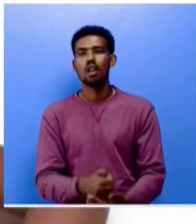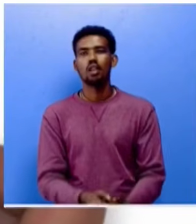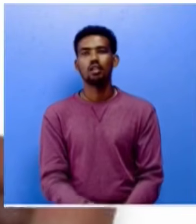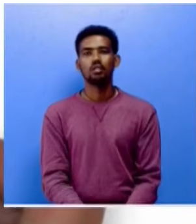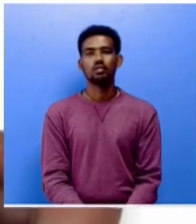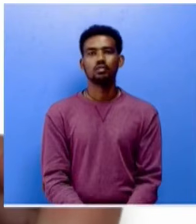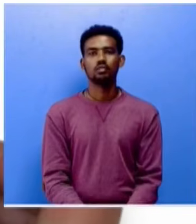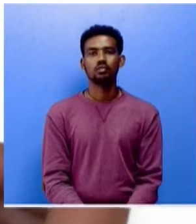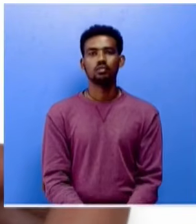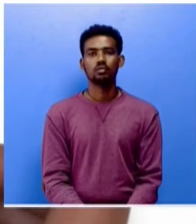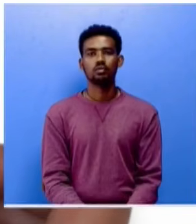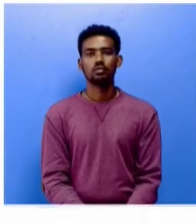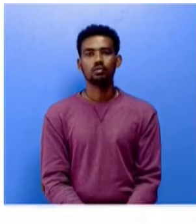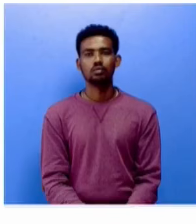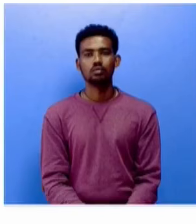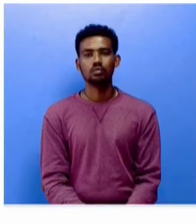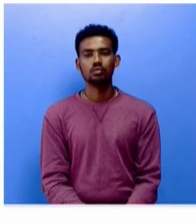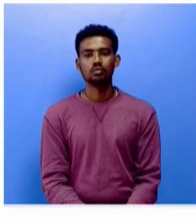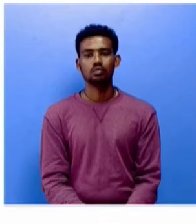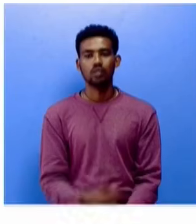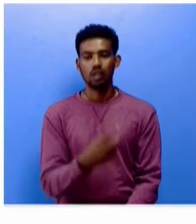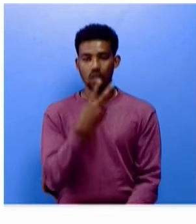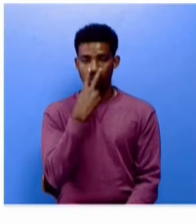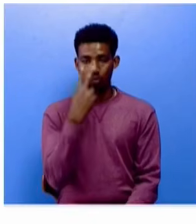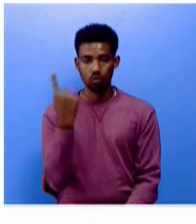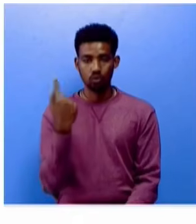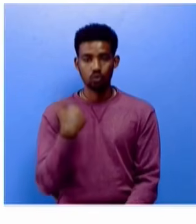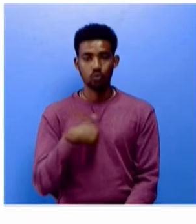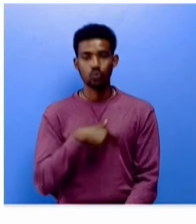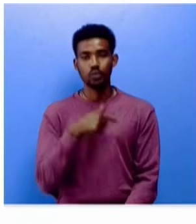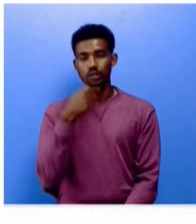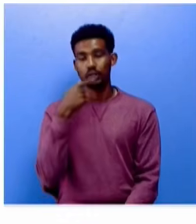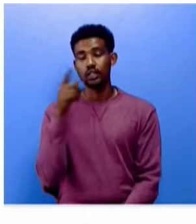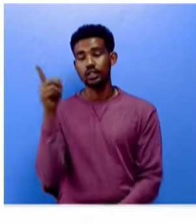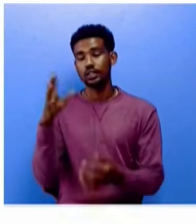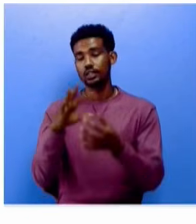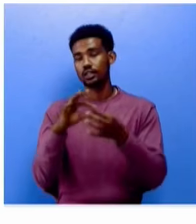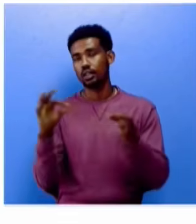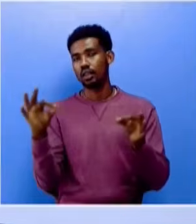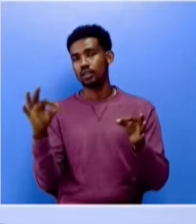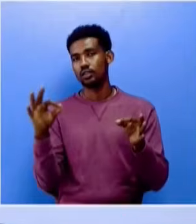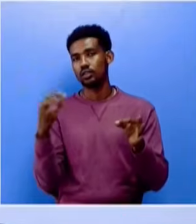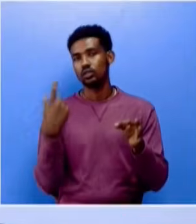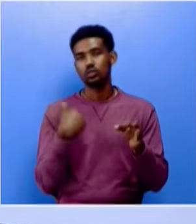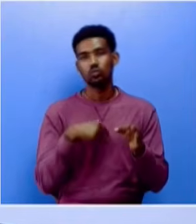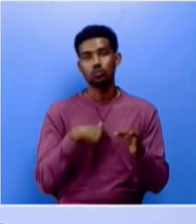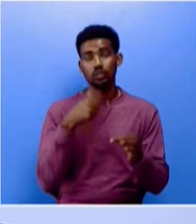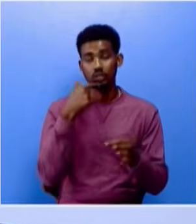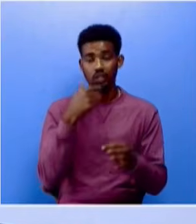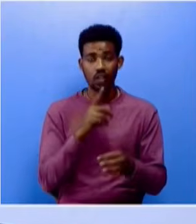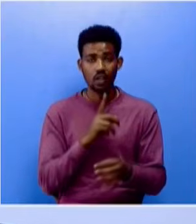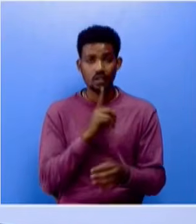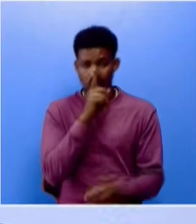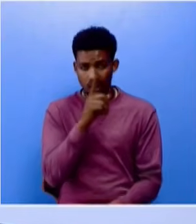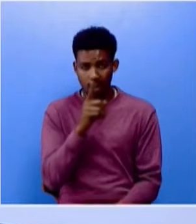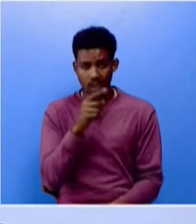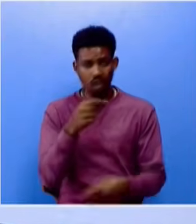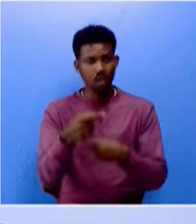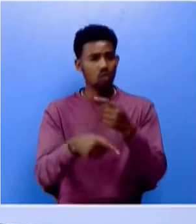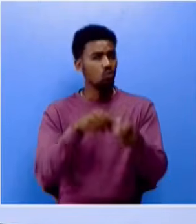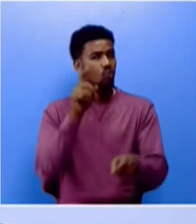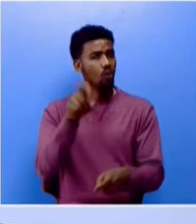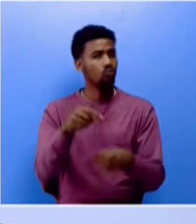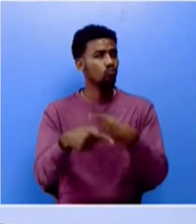Go hospital. Look, when we say just this sentence, we mean that really, you ought to go hospital.